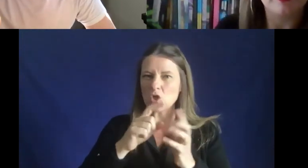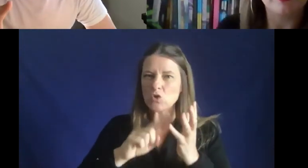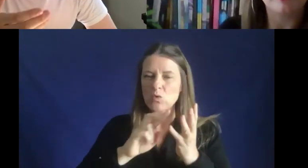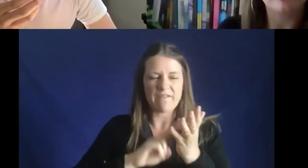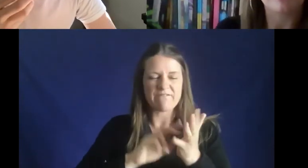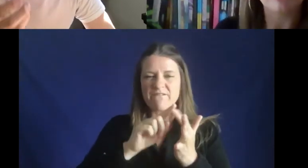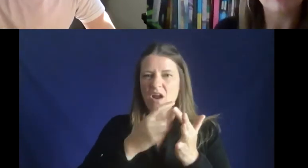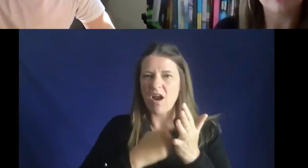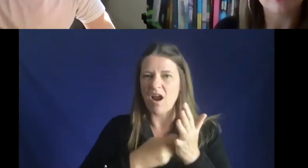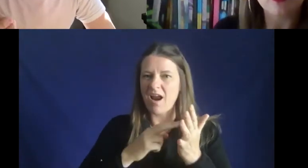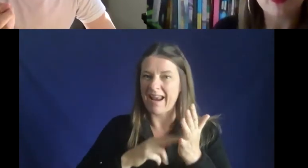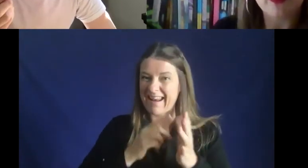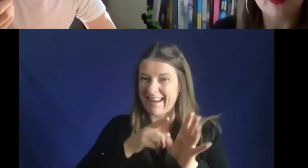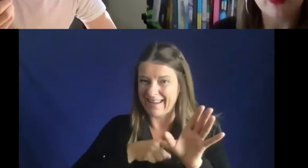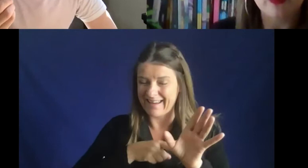shocking because it